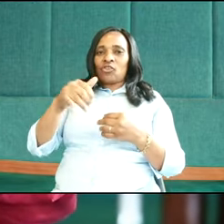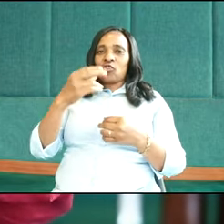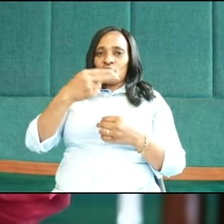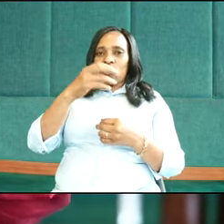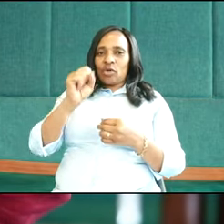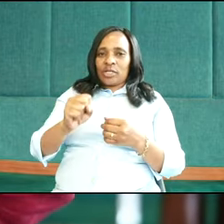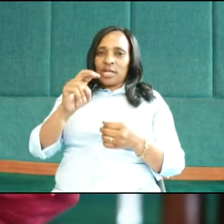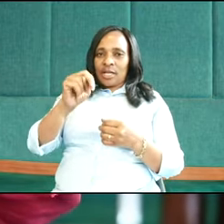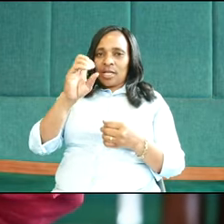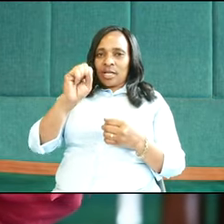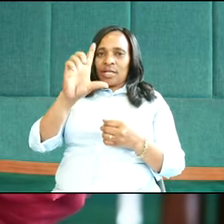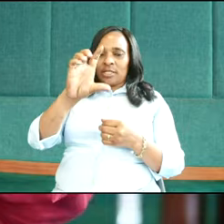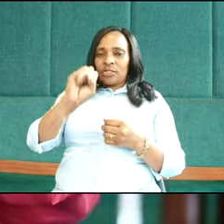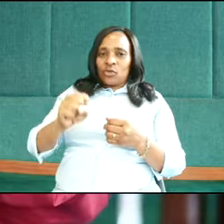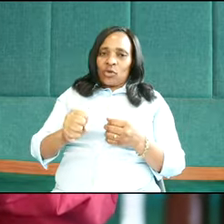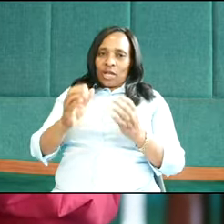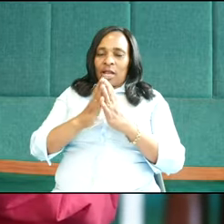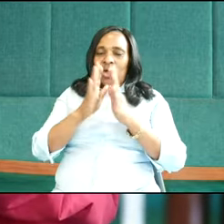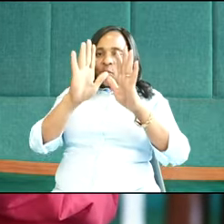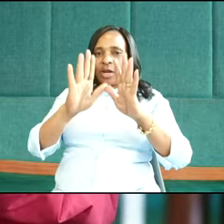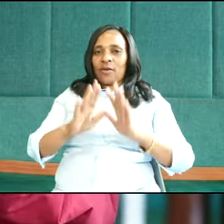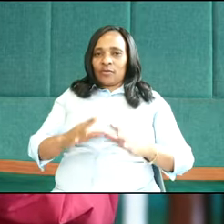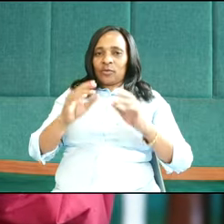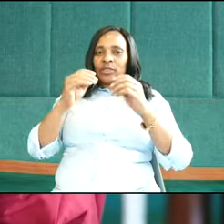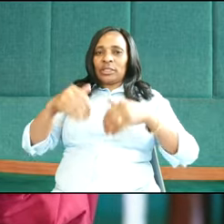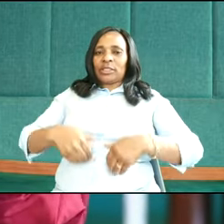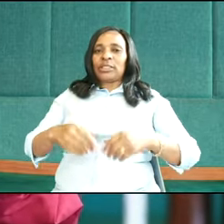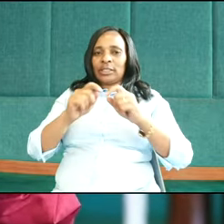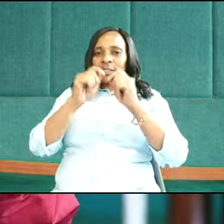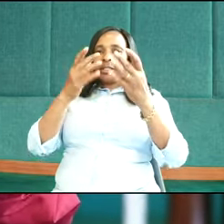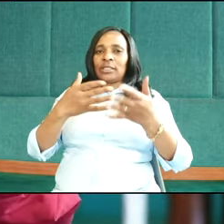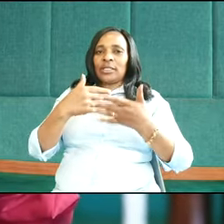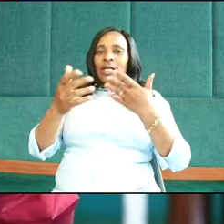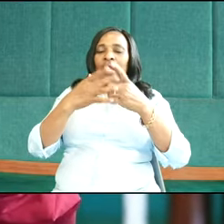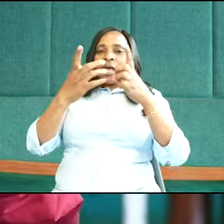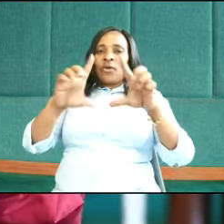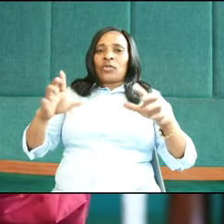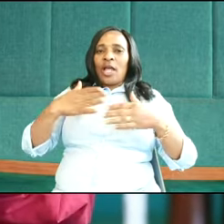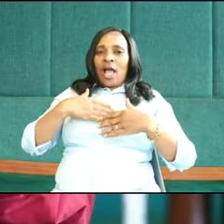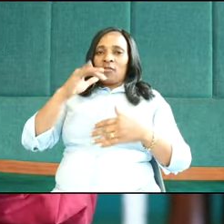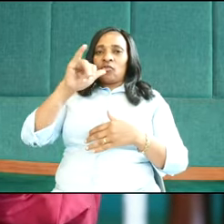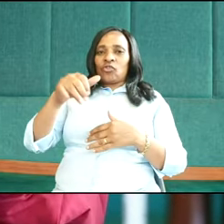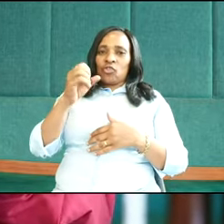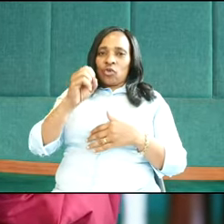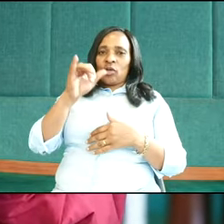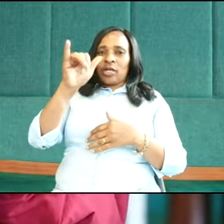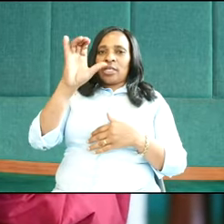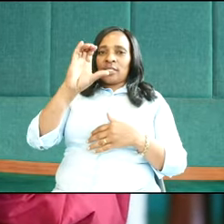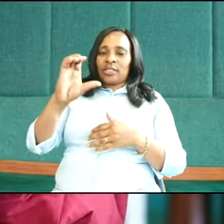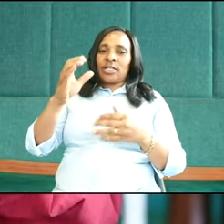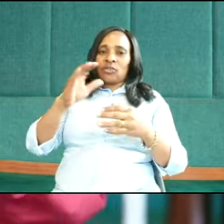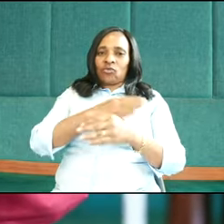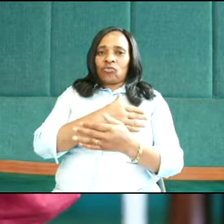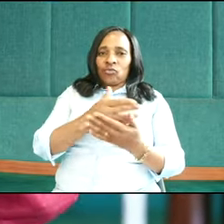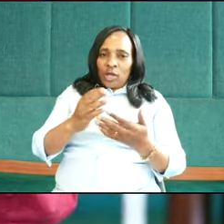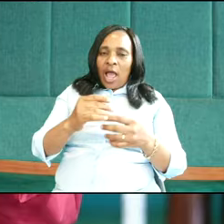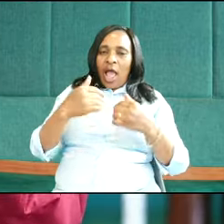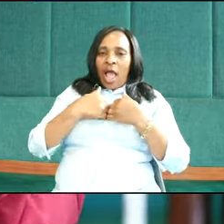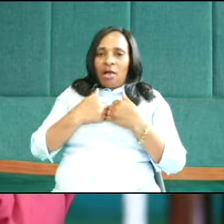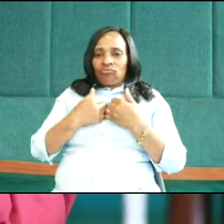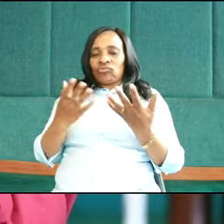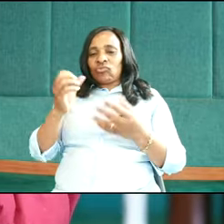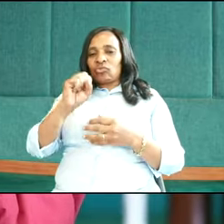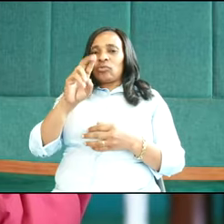Nelson, Biaki, and our wonderful teens teachers. On the sign language, we have Joyce, and on the orchestra, we have Subira